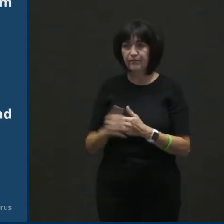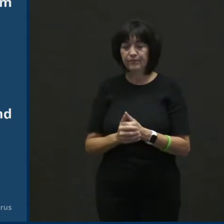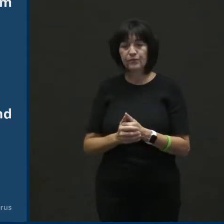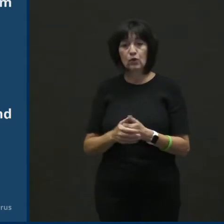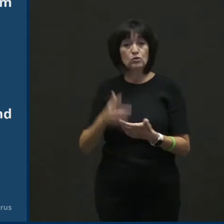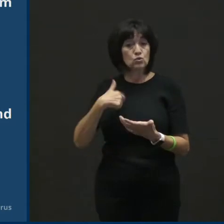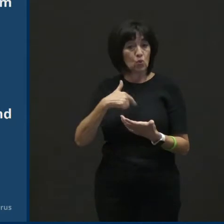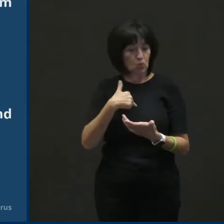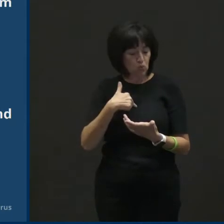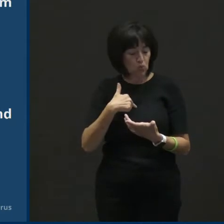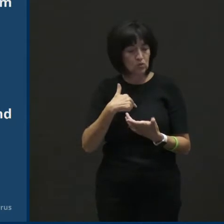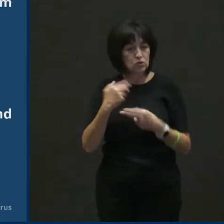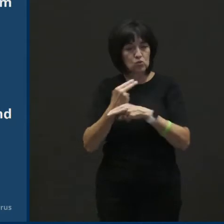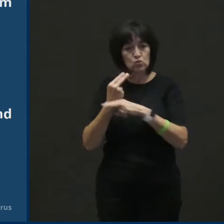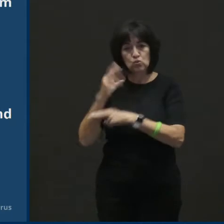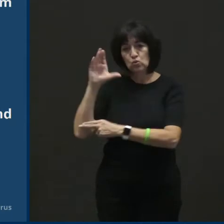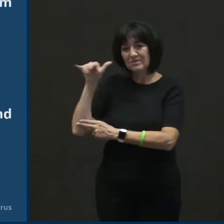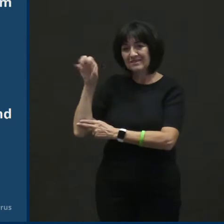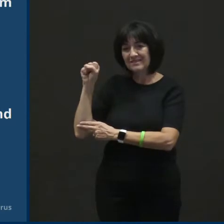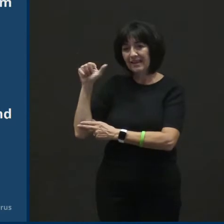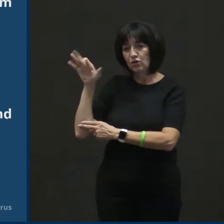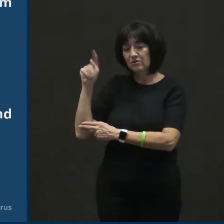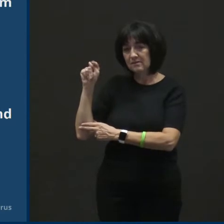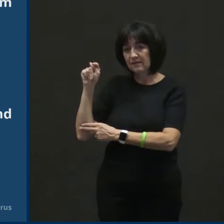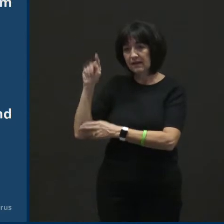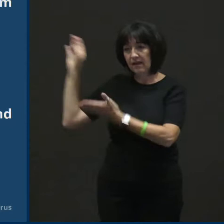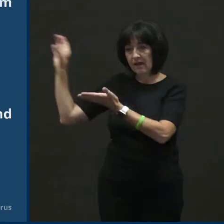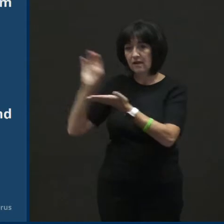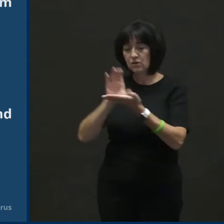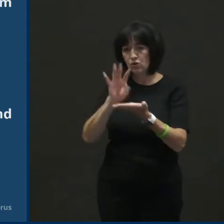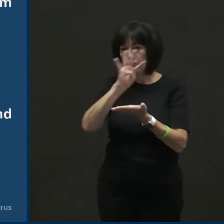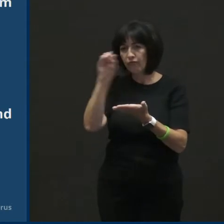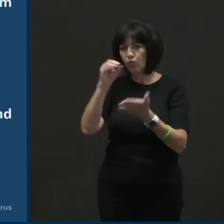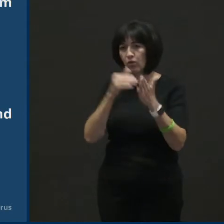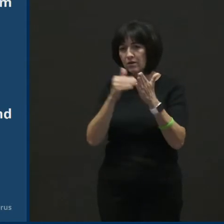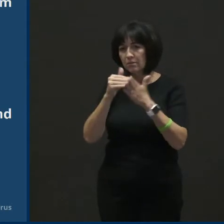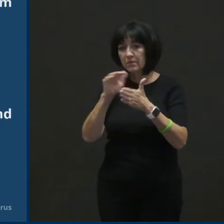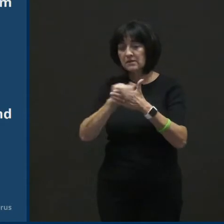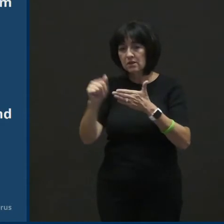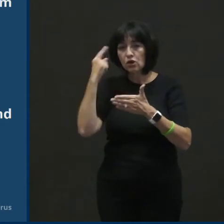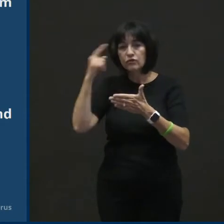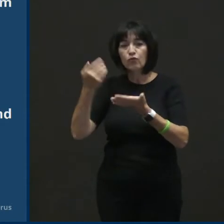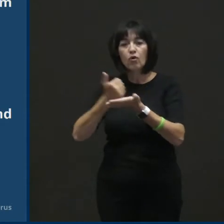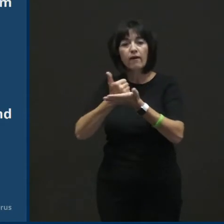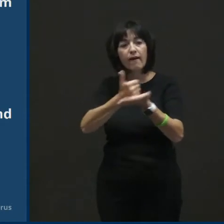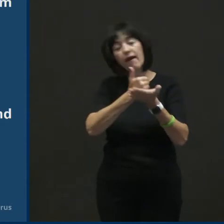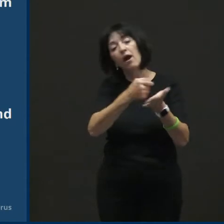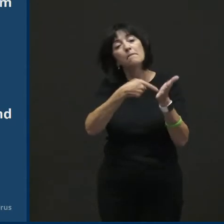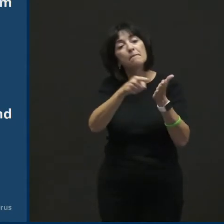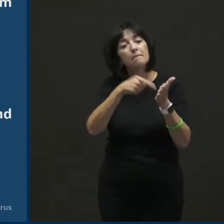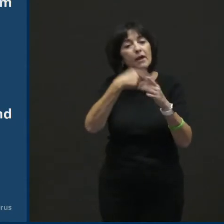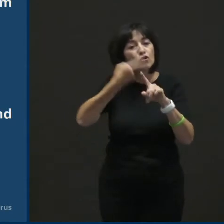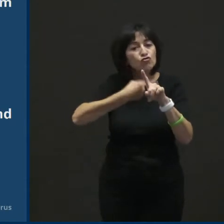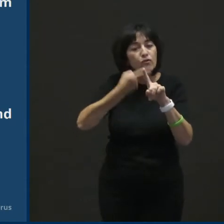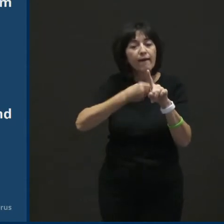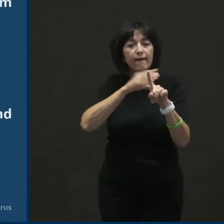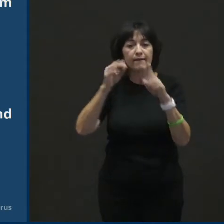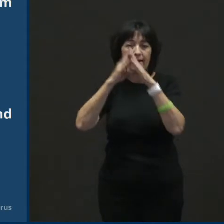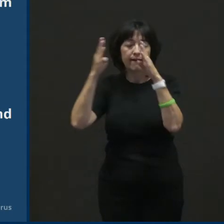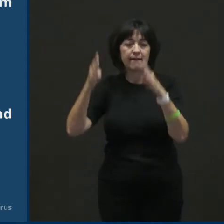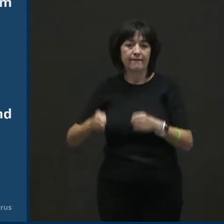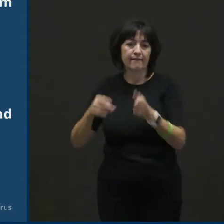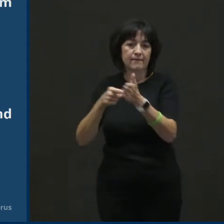Act funding, $40 million for rent and mortgage assistance to keep Delaware families in their homes, both rent and